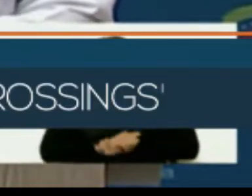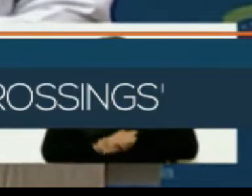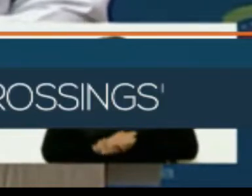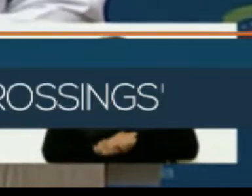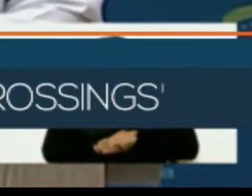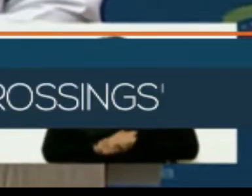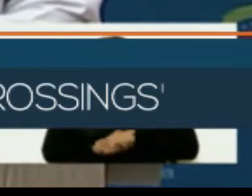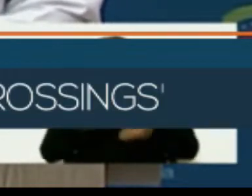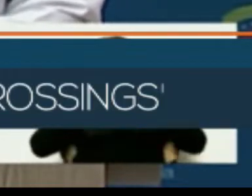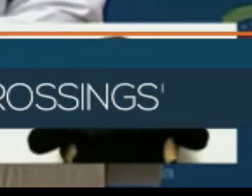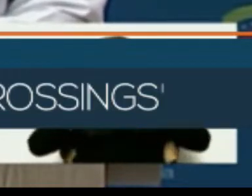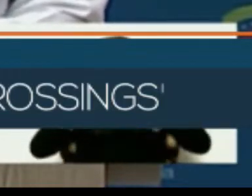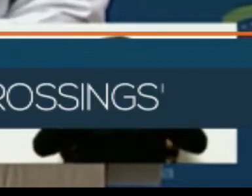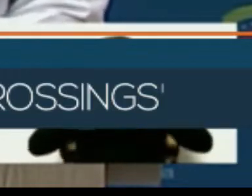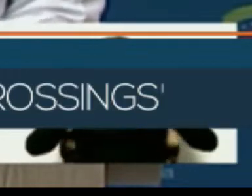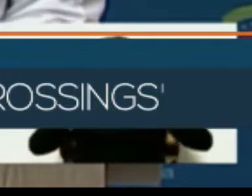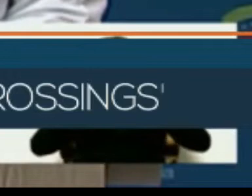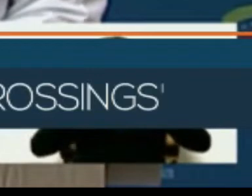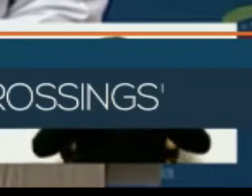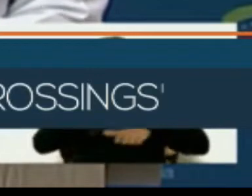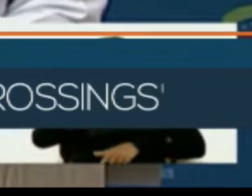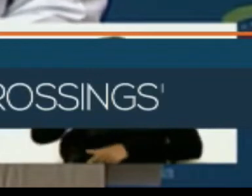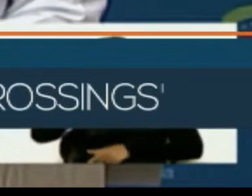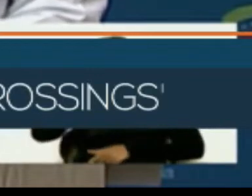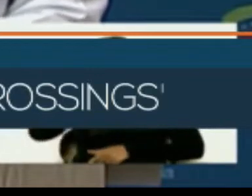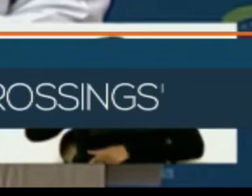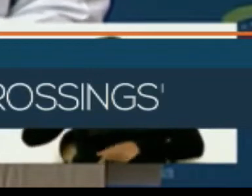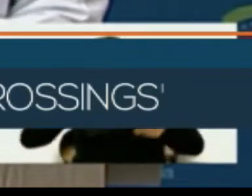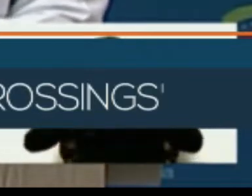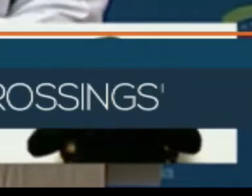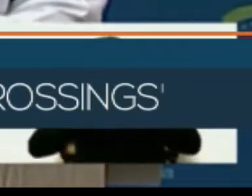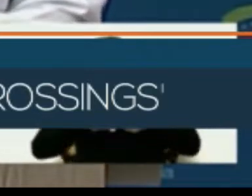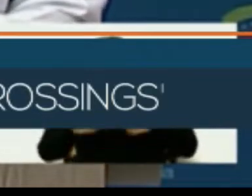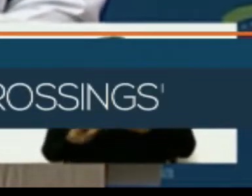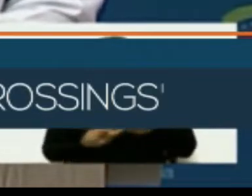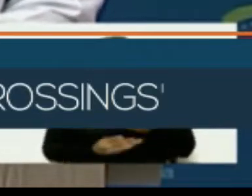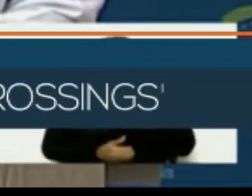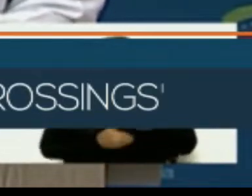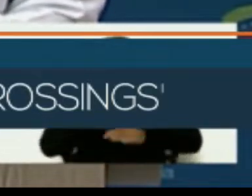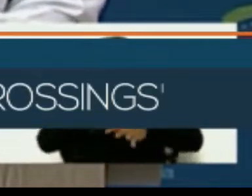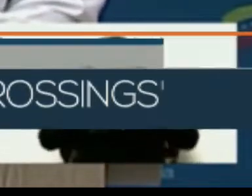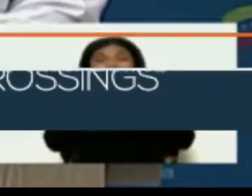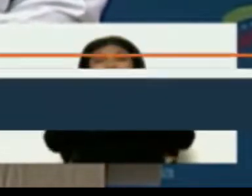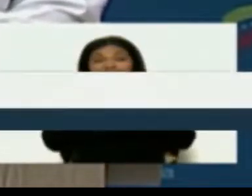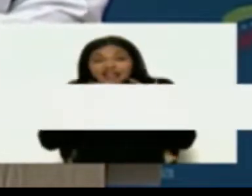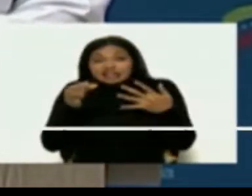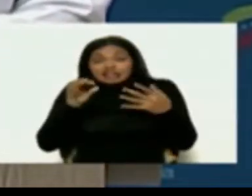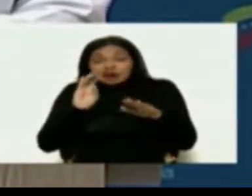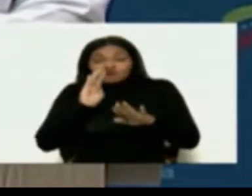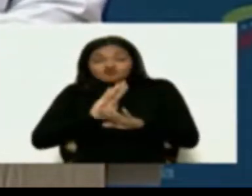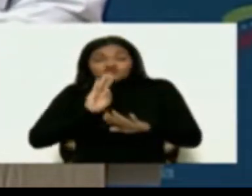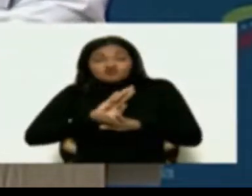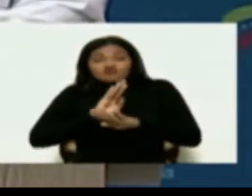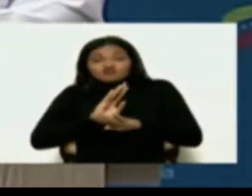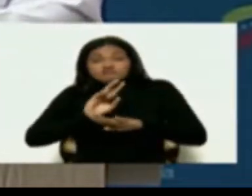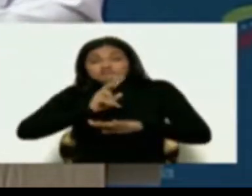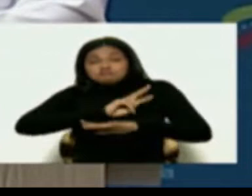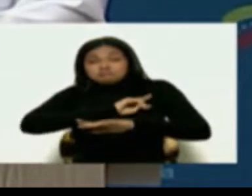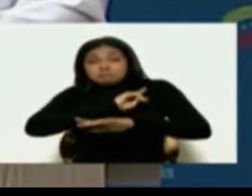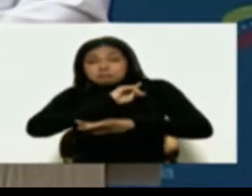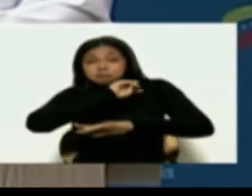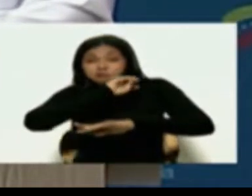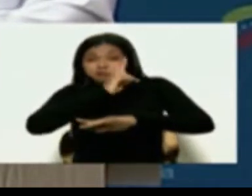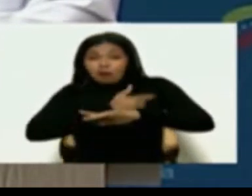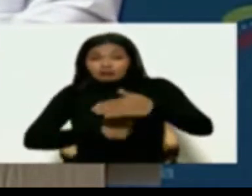was accelerated by the simple fact that this epidemic is not controlled over there in any ways. There is no proper record of